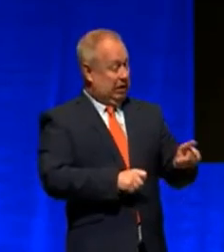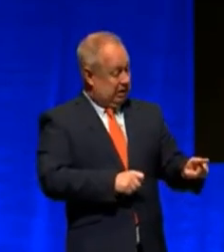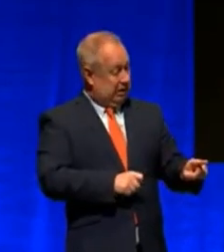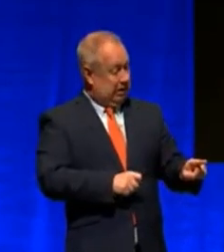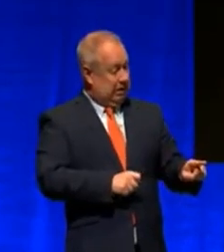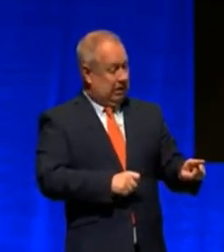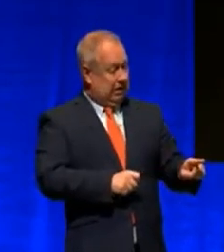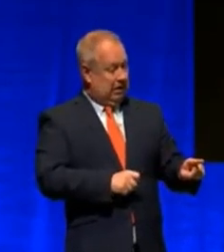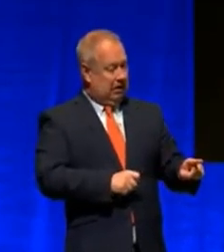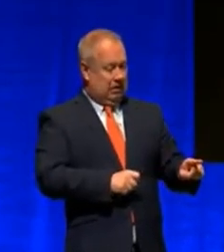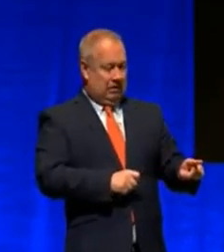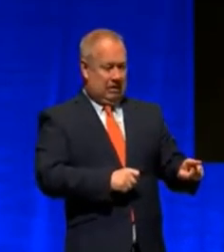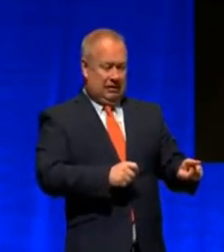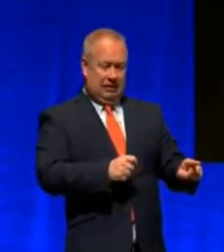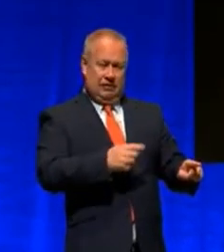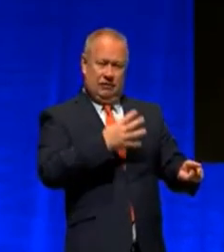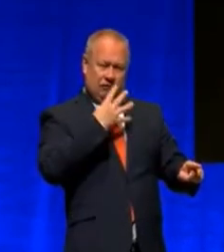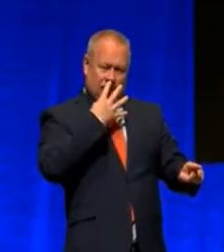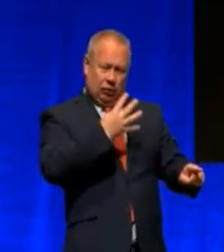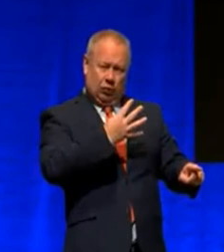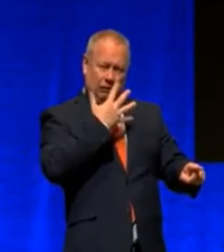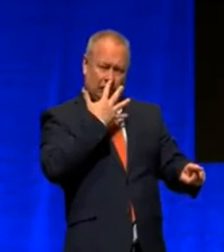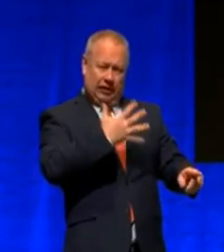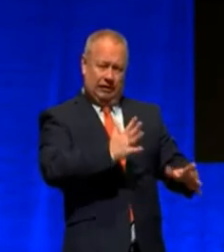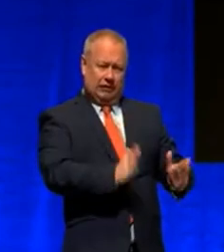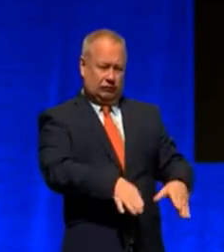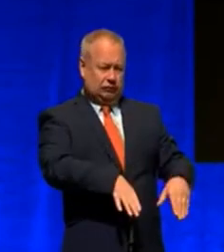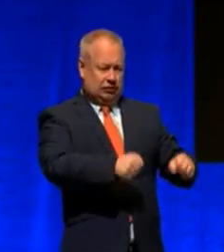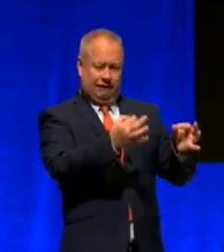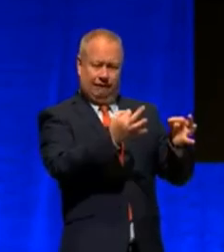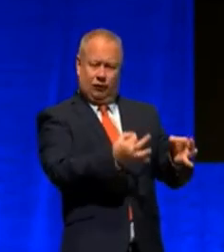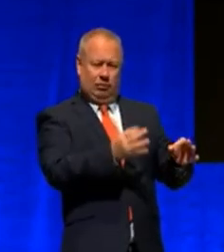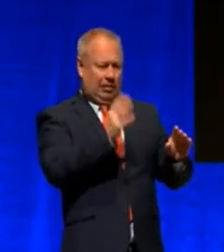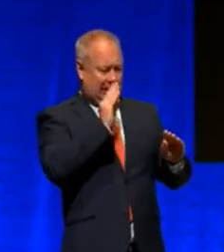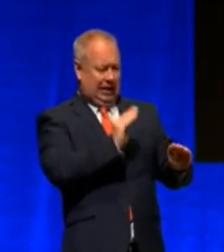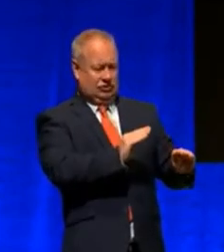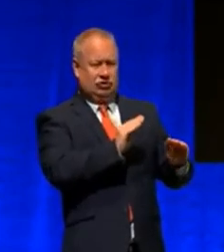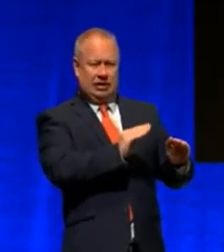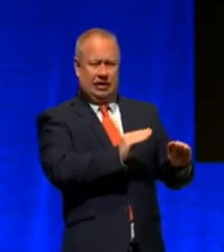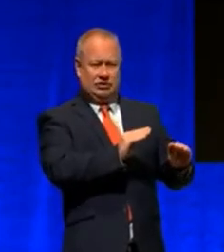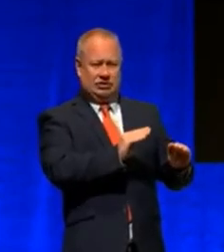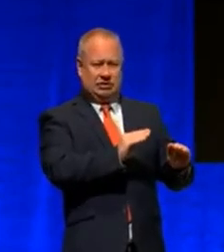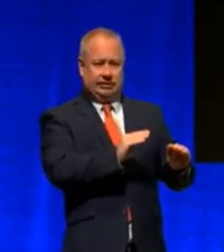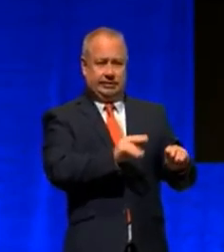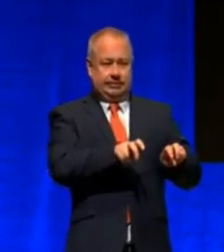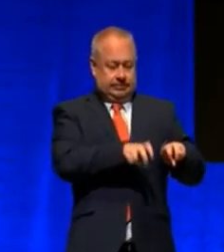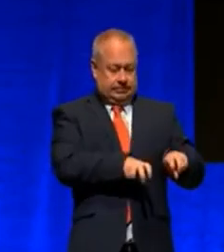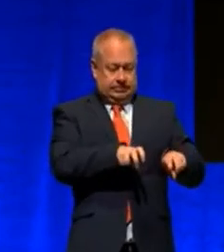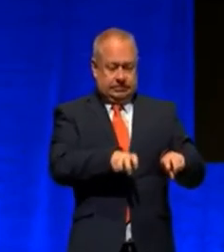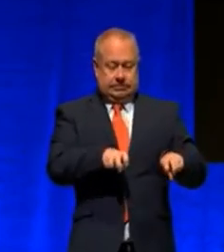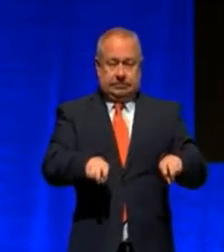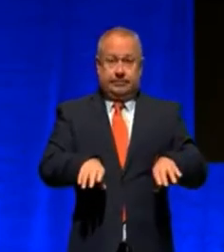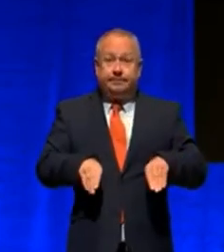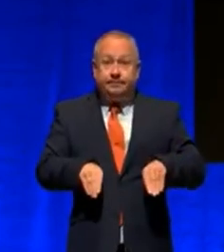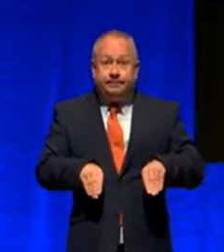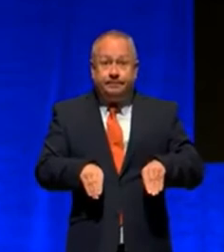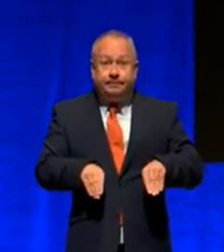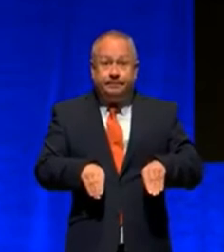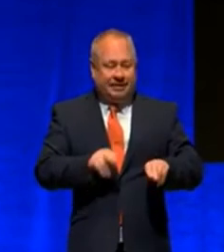world that sends 4 and 5 year olds to formal education, in classrooms, sat behind desks and